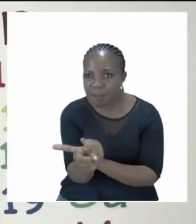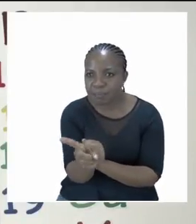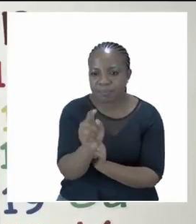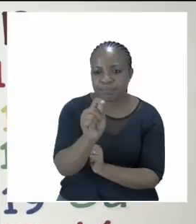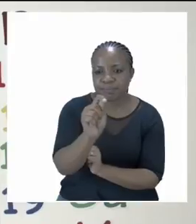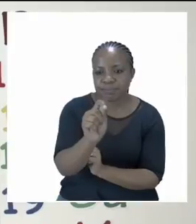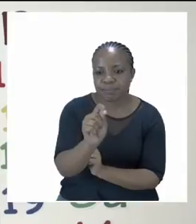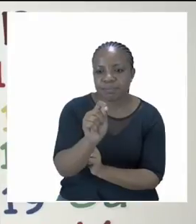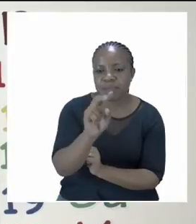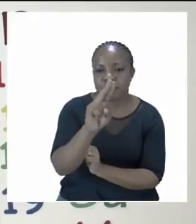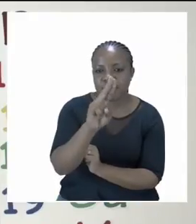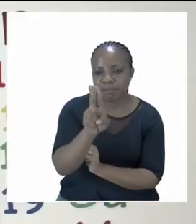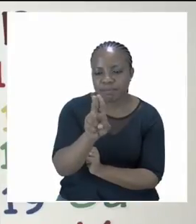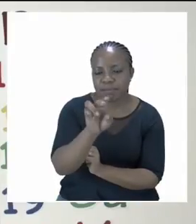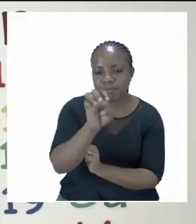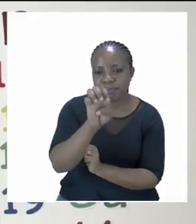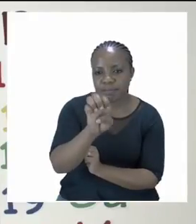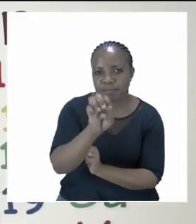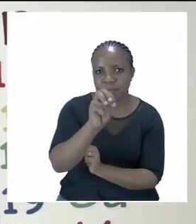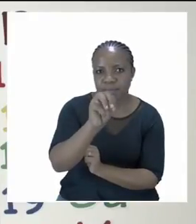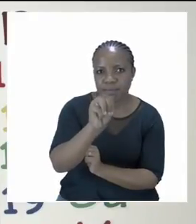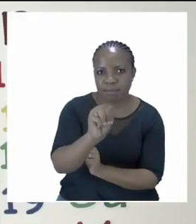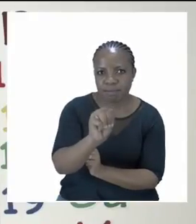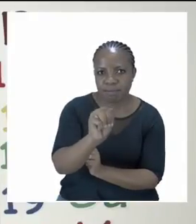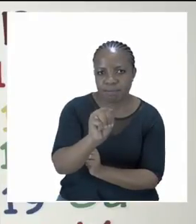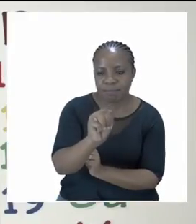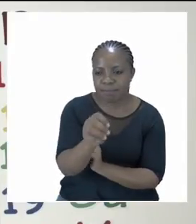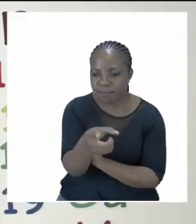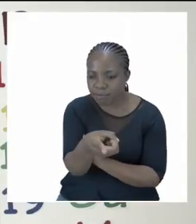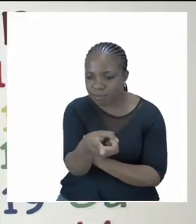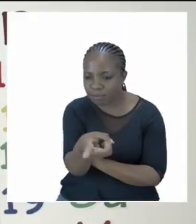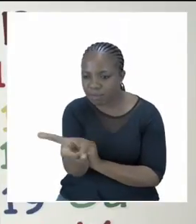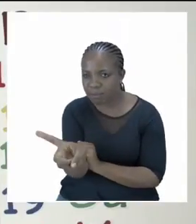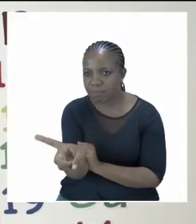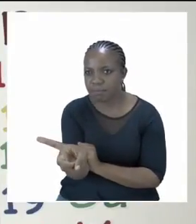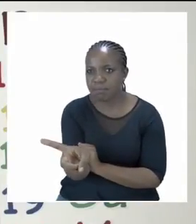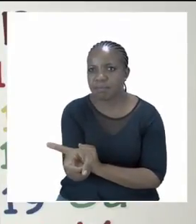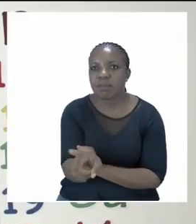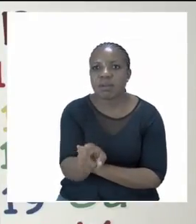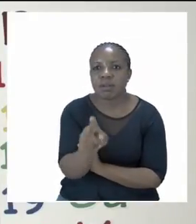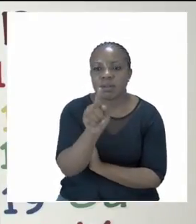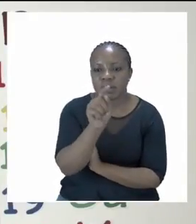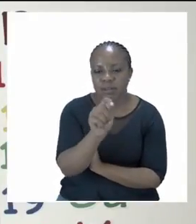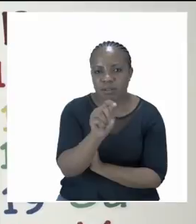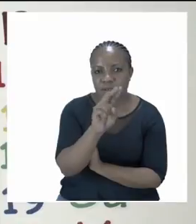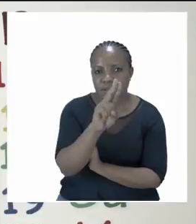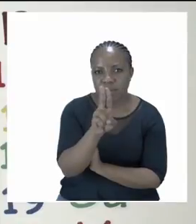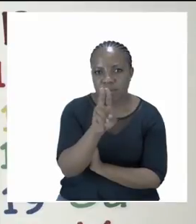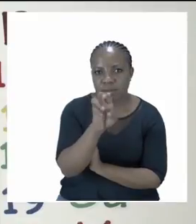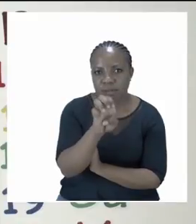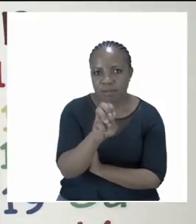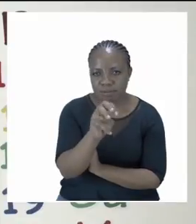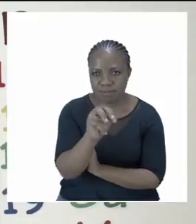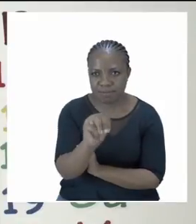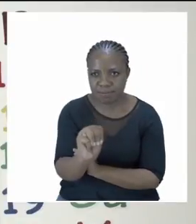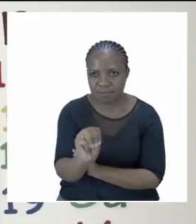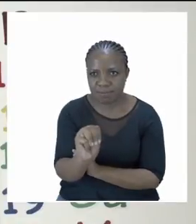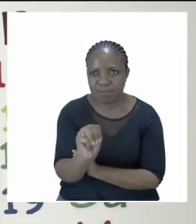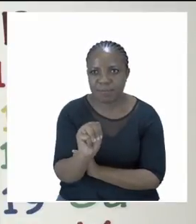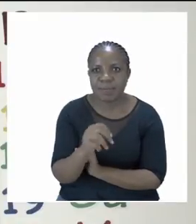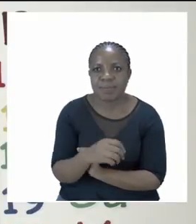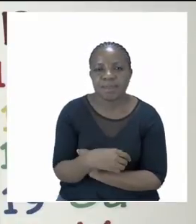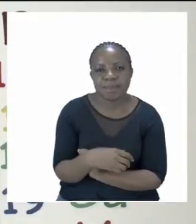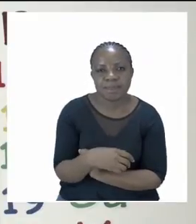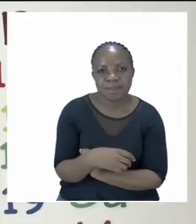Let's point at the people and we say them. Very good. But now, when